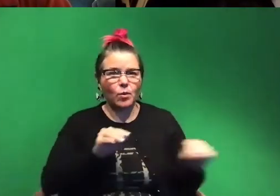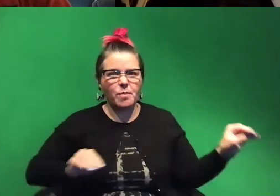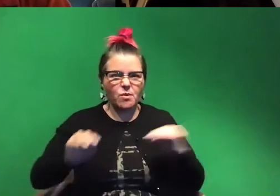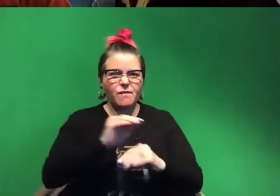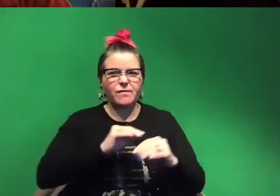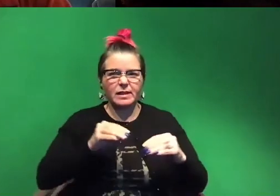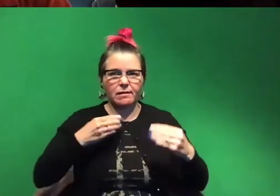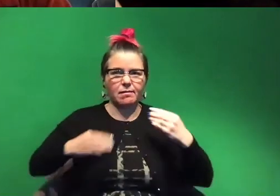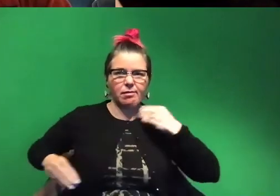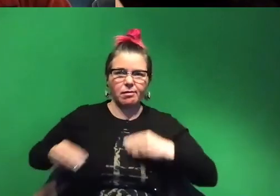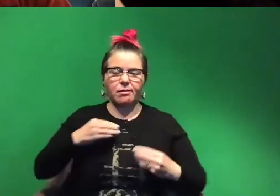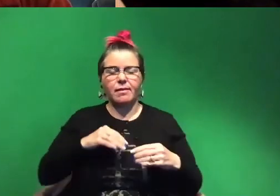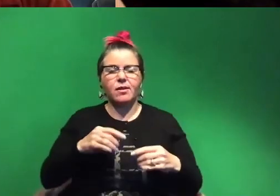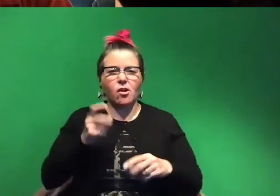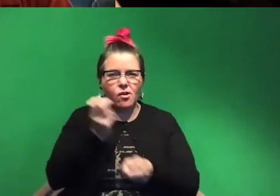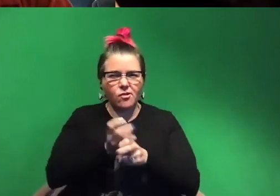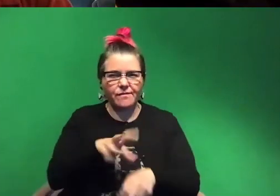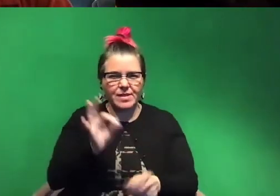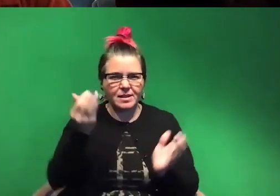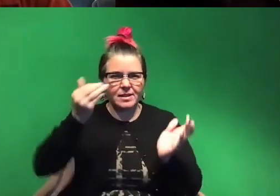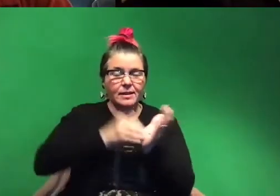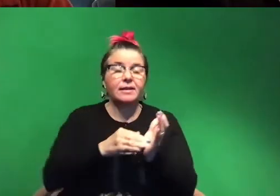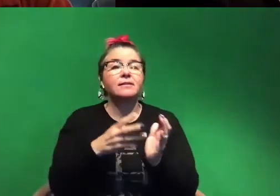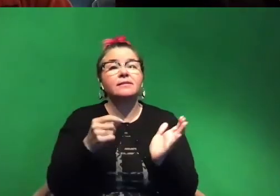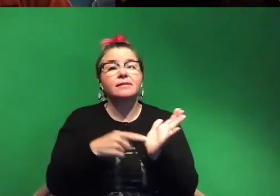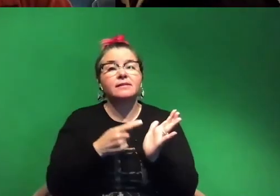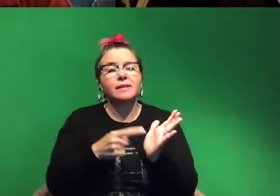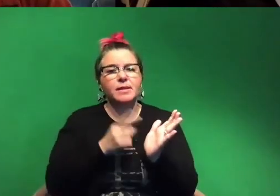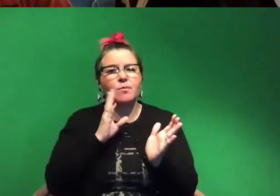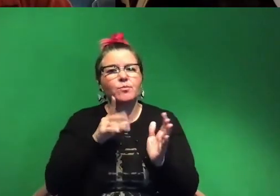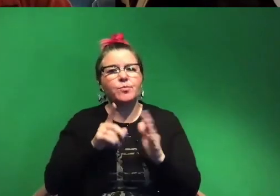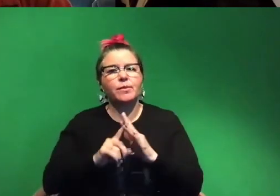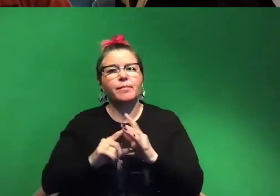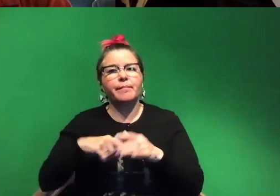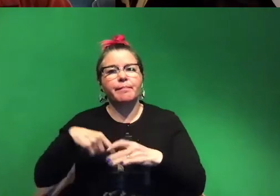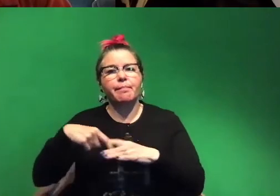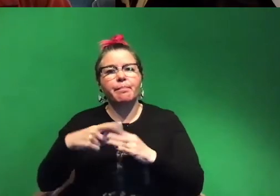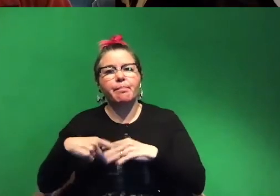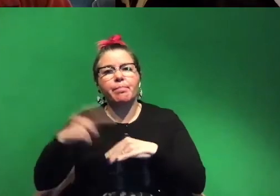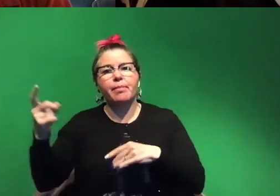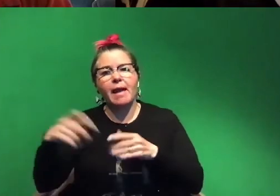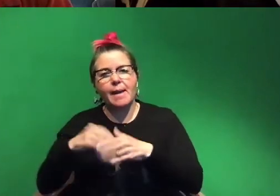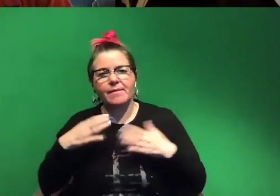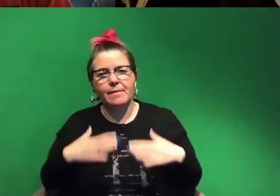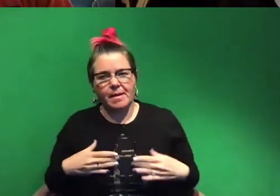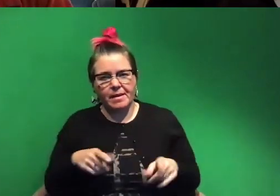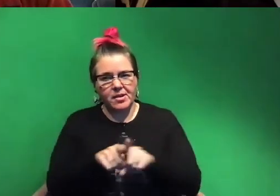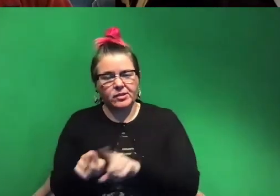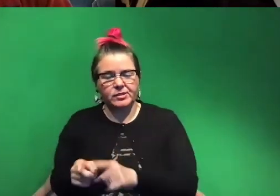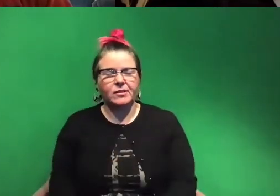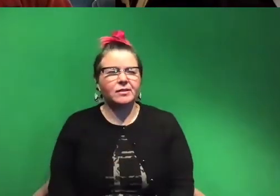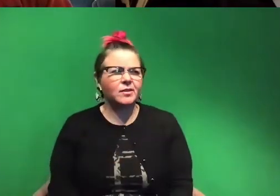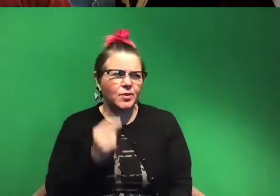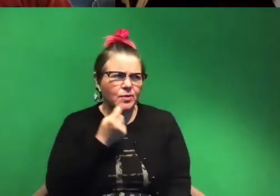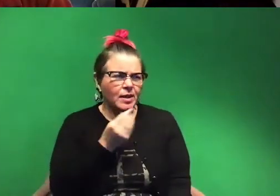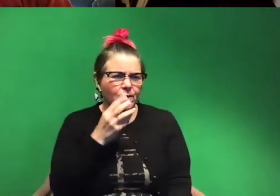body itself. It's hard to find it again. And sometimes it can make its way out of the body afterwards as well. Cool. Weird. So it's sort